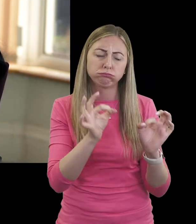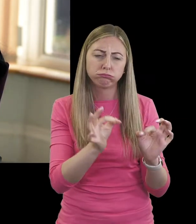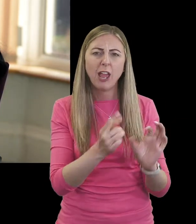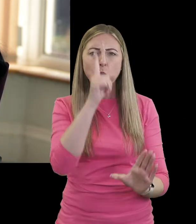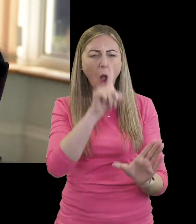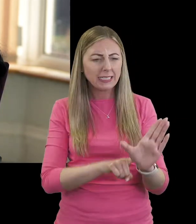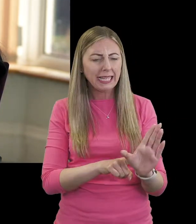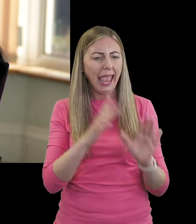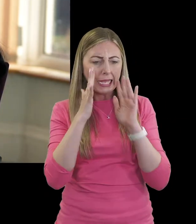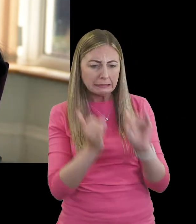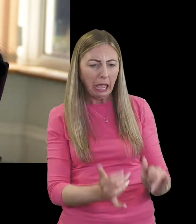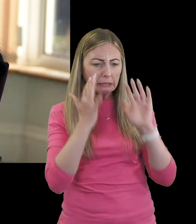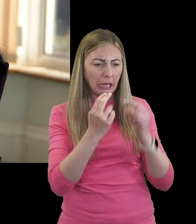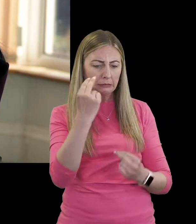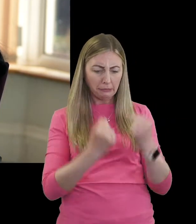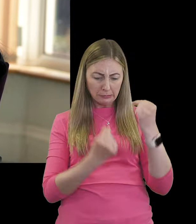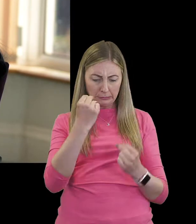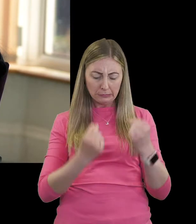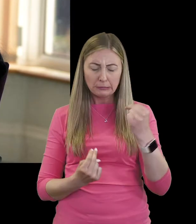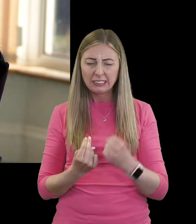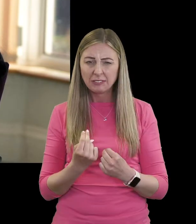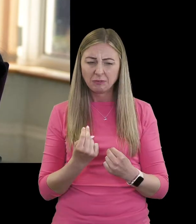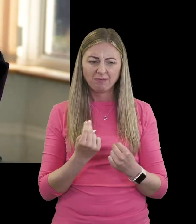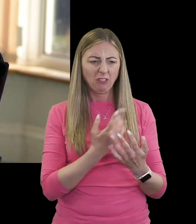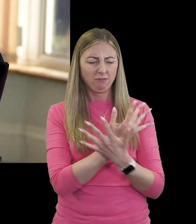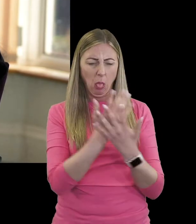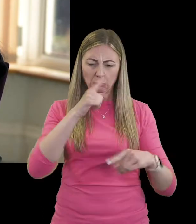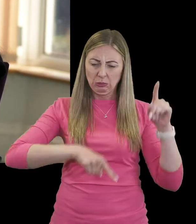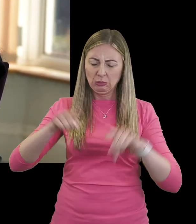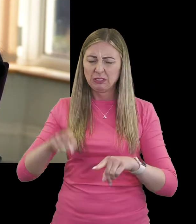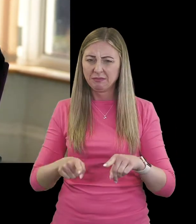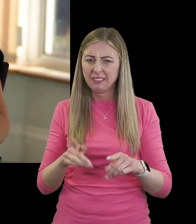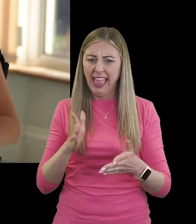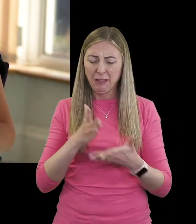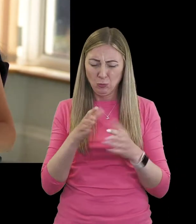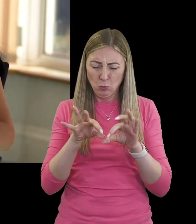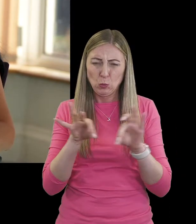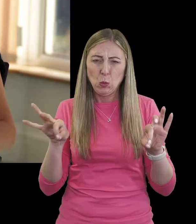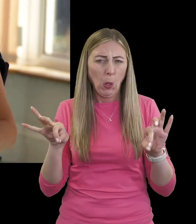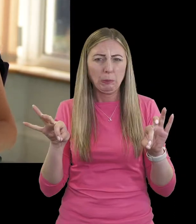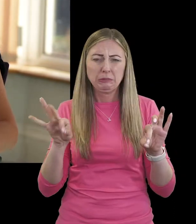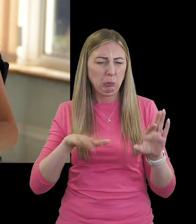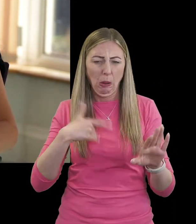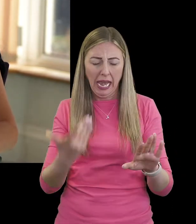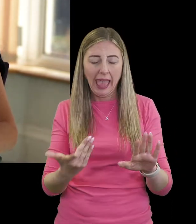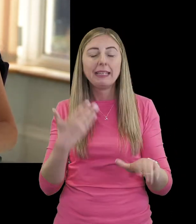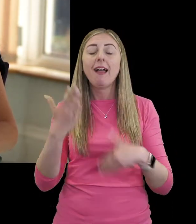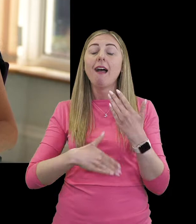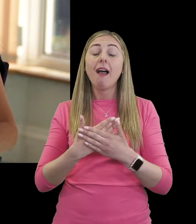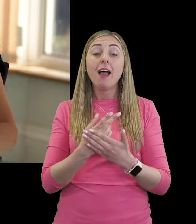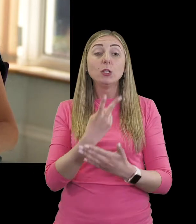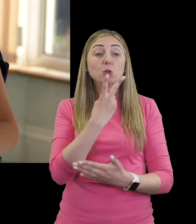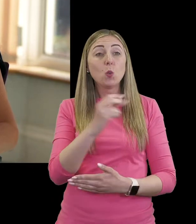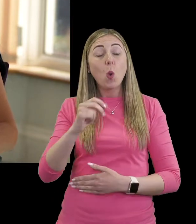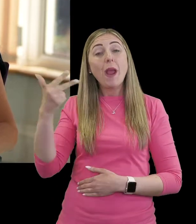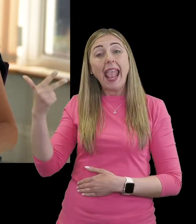through tests of every nature, some of them involving tubes, I have to say, some very difficult tests. And in